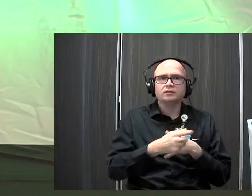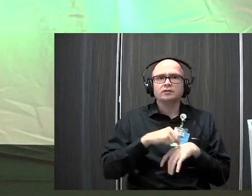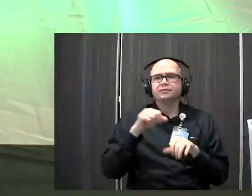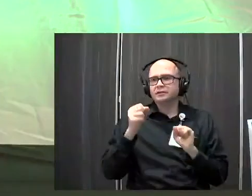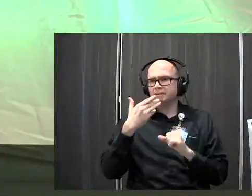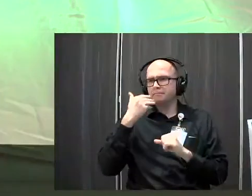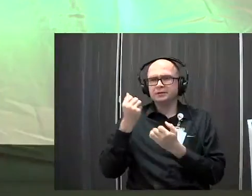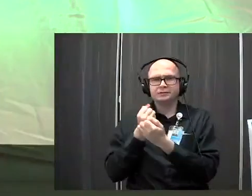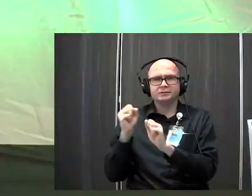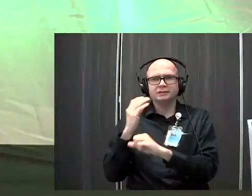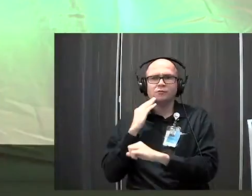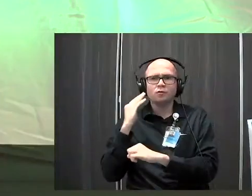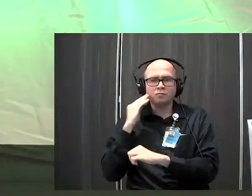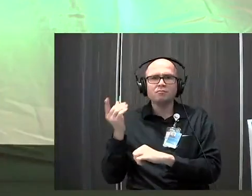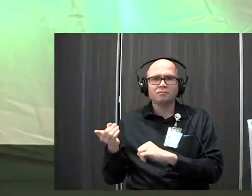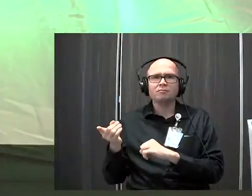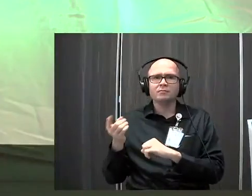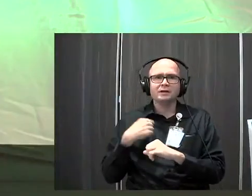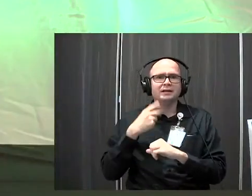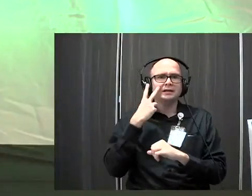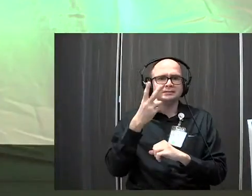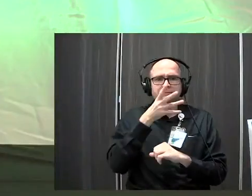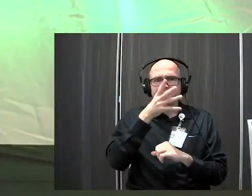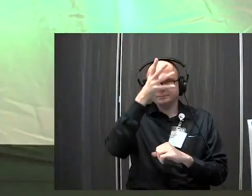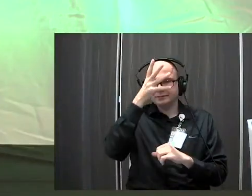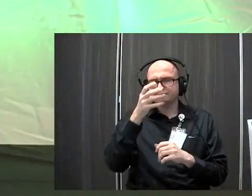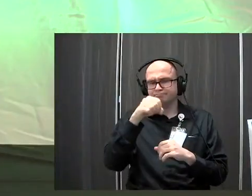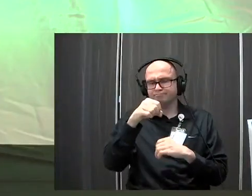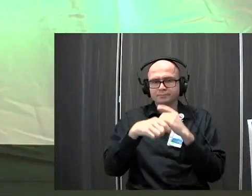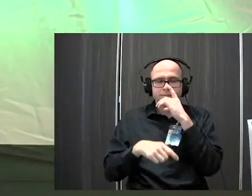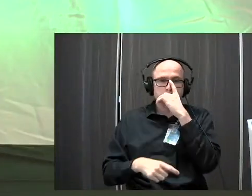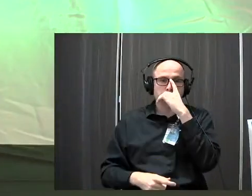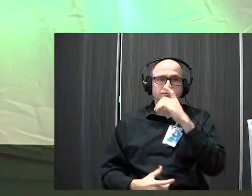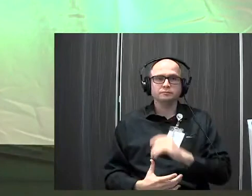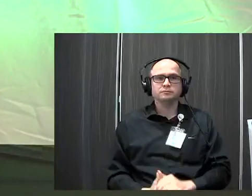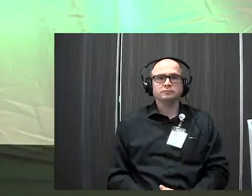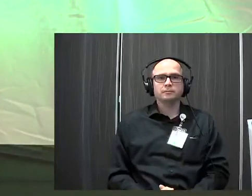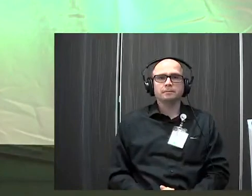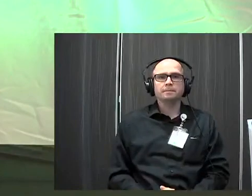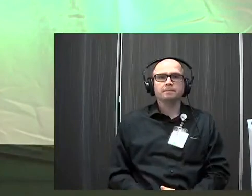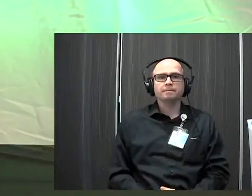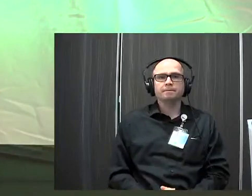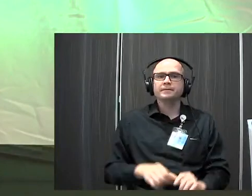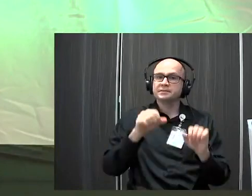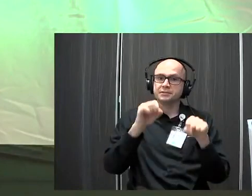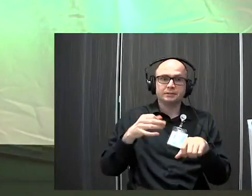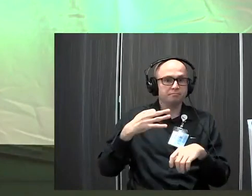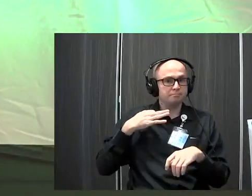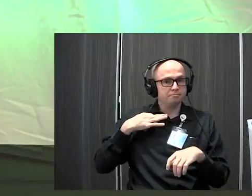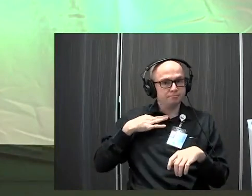better and more safe way at home. I've definitely seen parents do that. I think that can certainly be